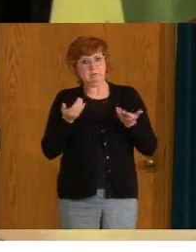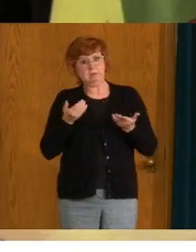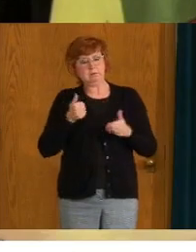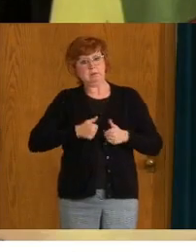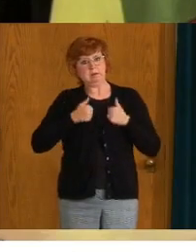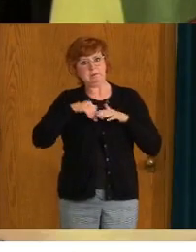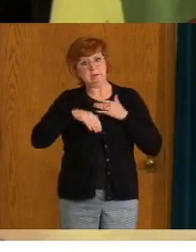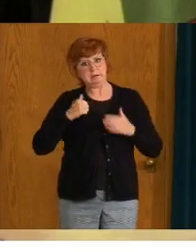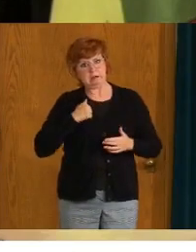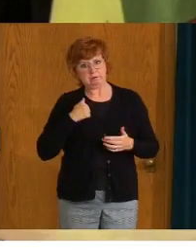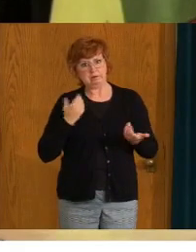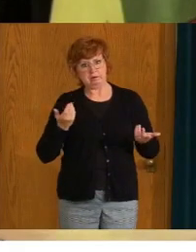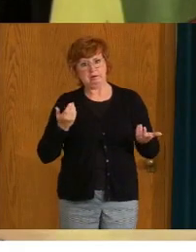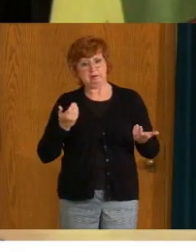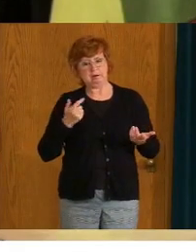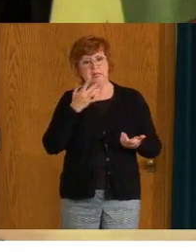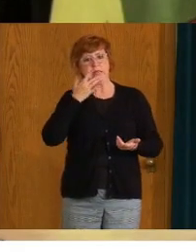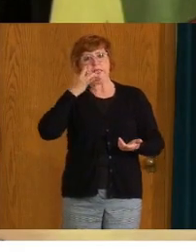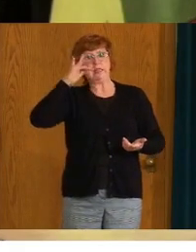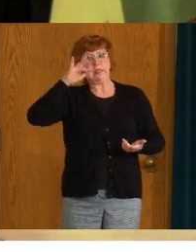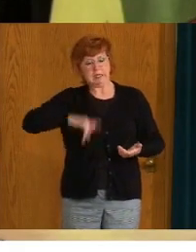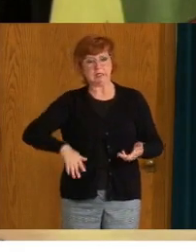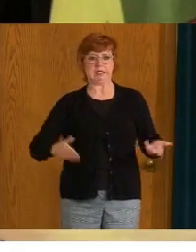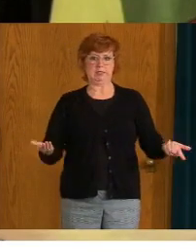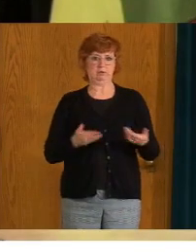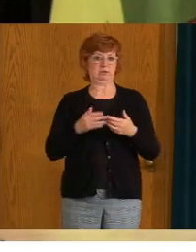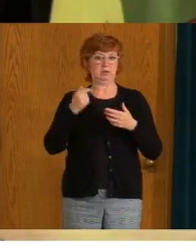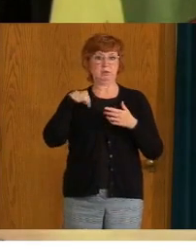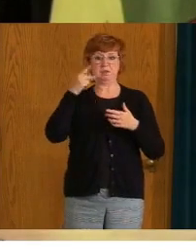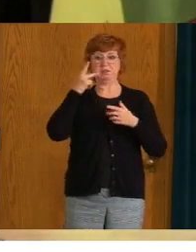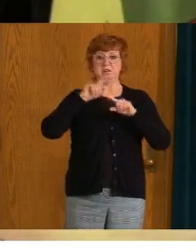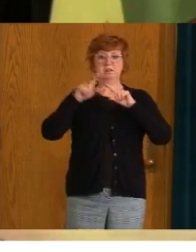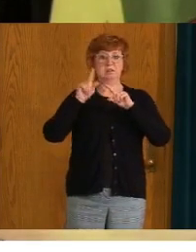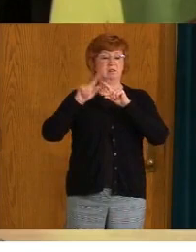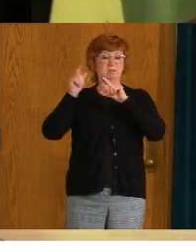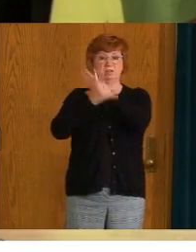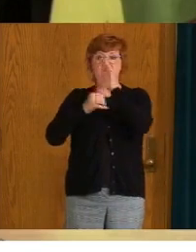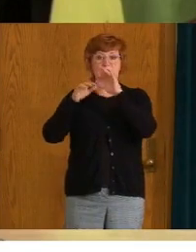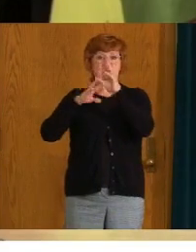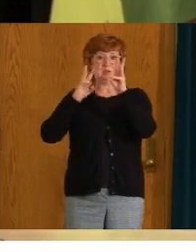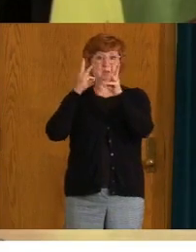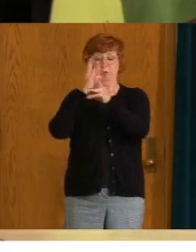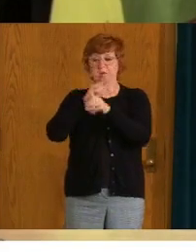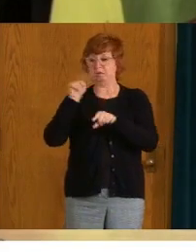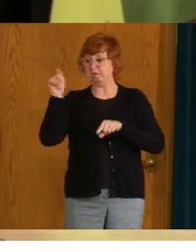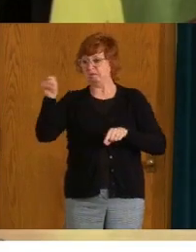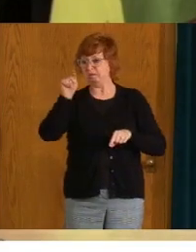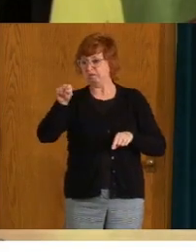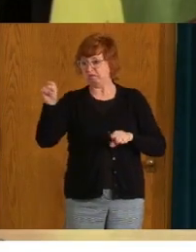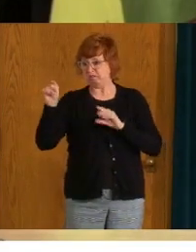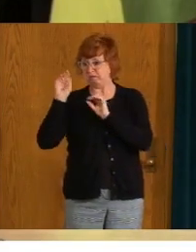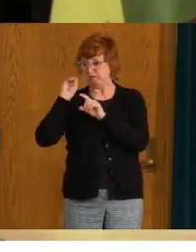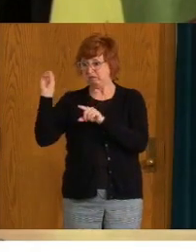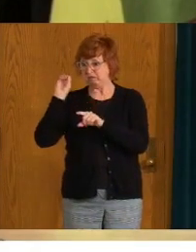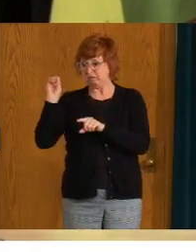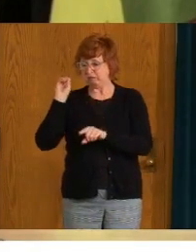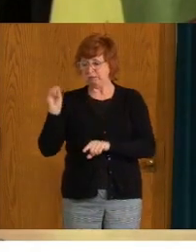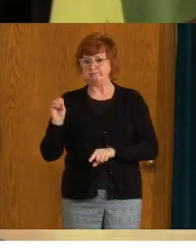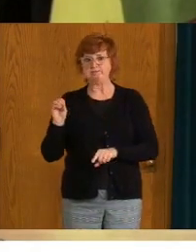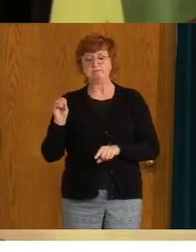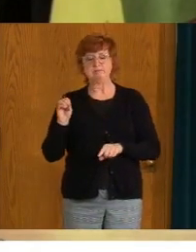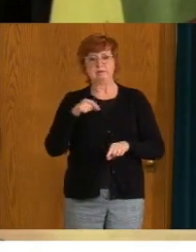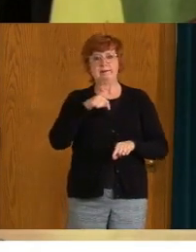people that have, for some reason or another, are not vaccinated at this point in time, and there's multiple reasons why that might be.